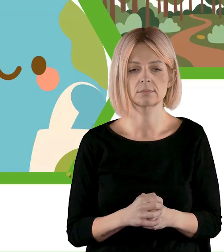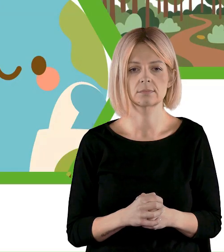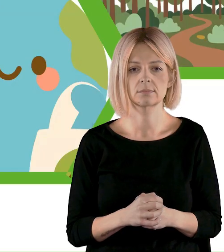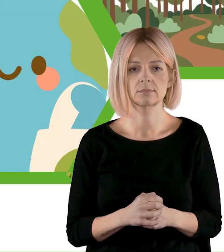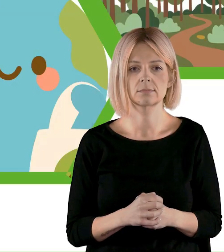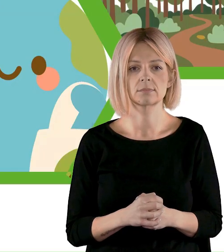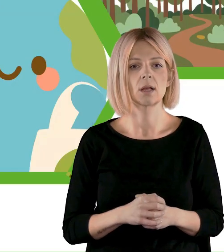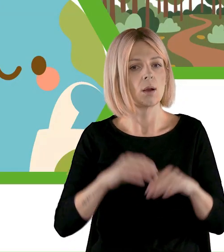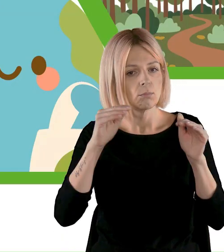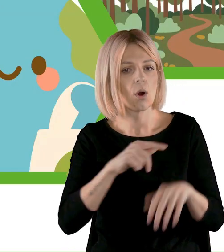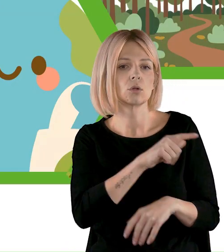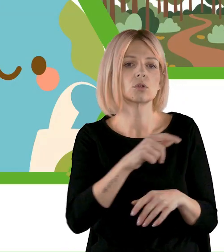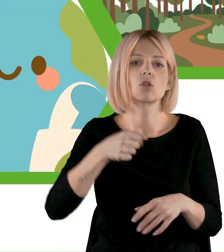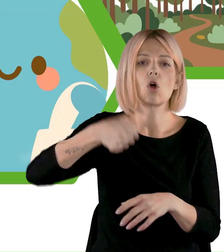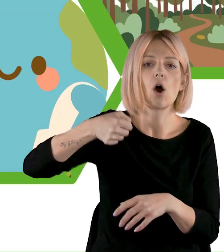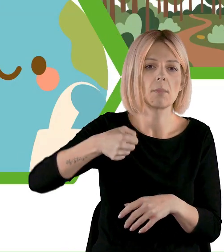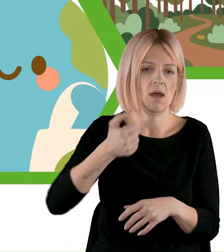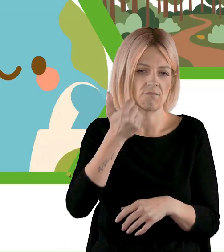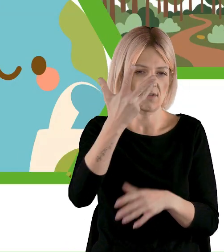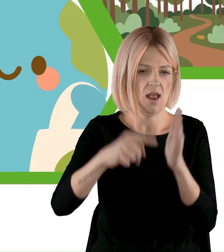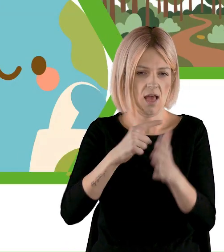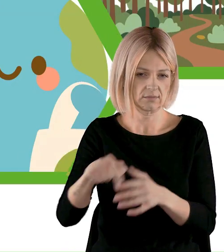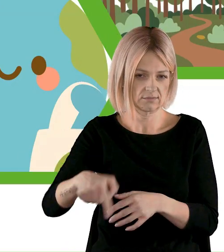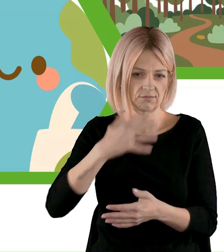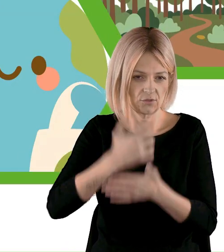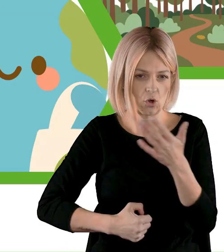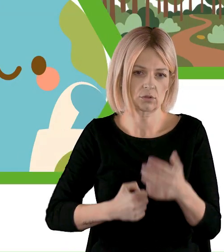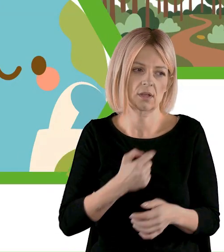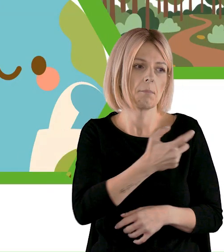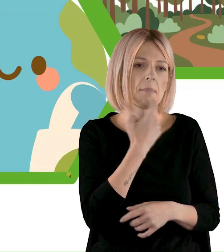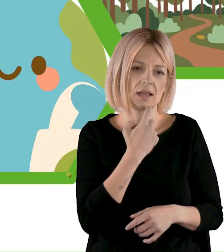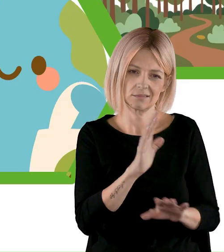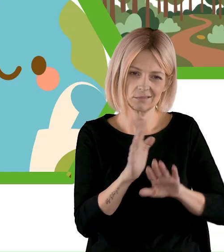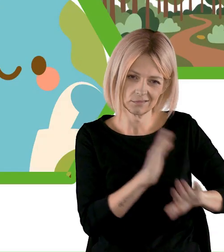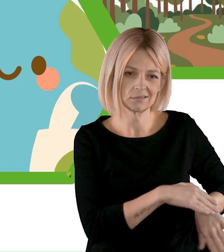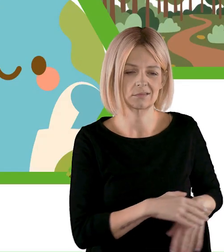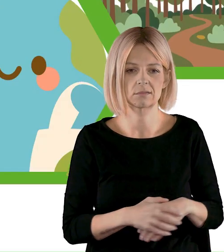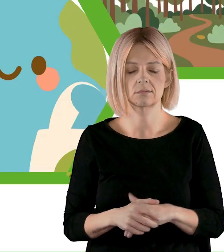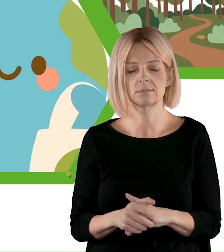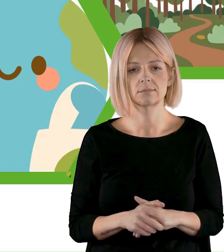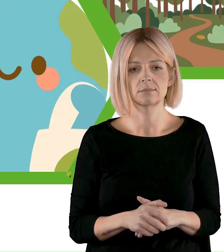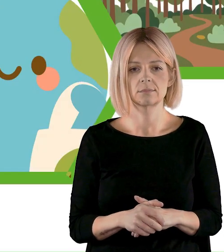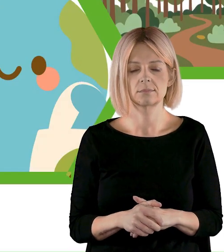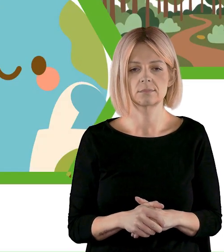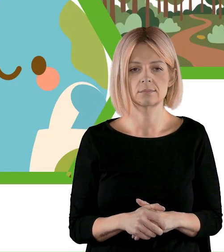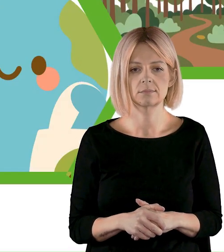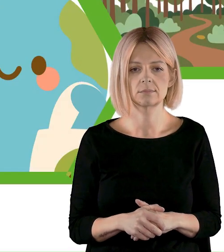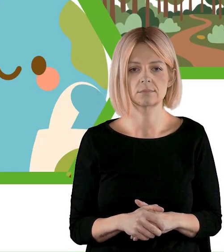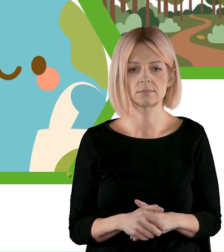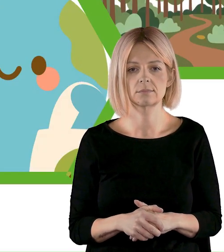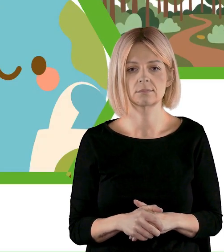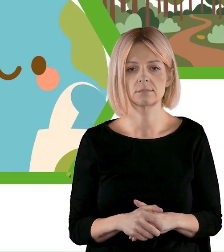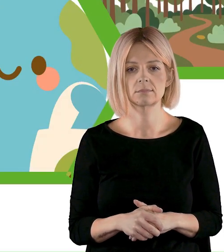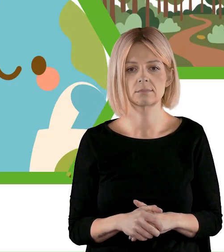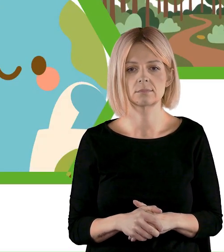local farmers instead of imported food. So all of these things are practical things that you